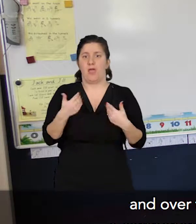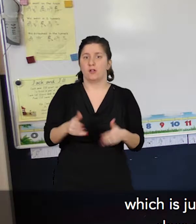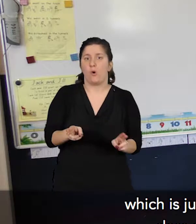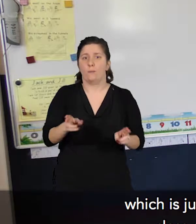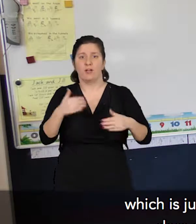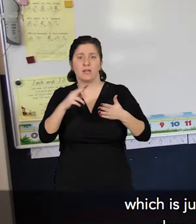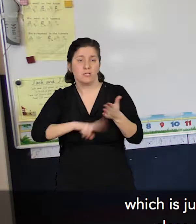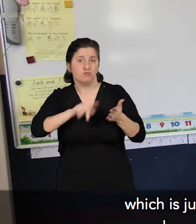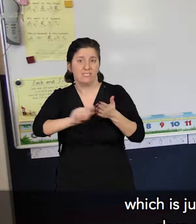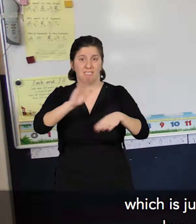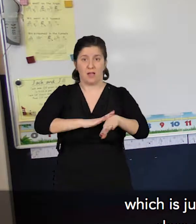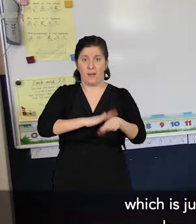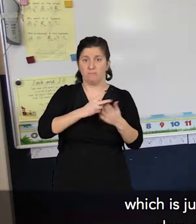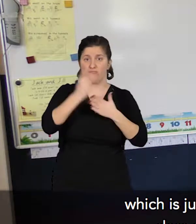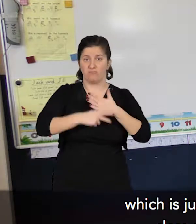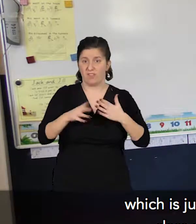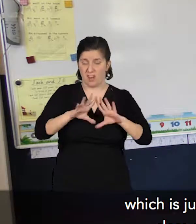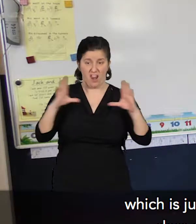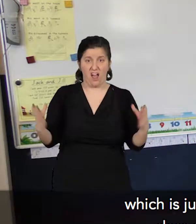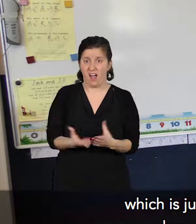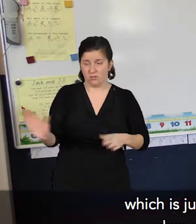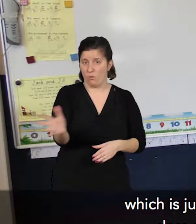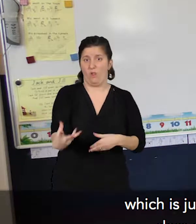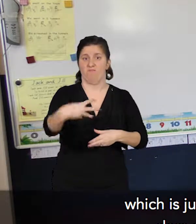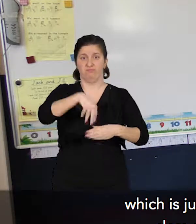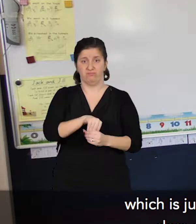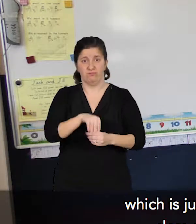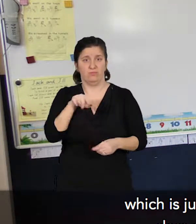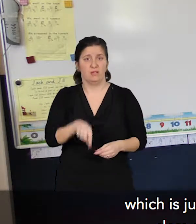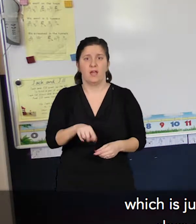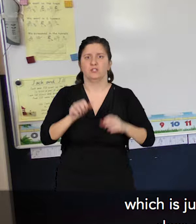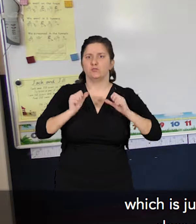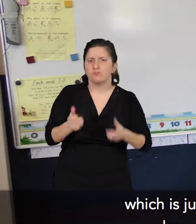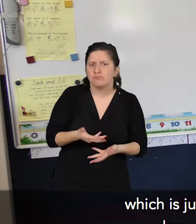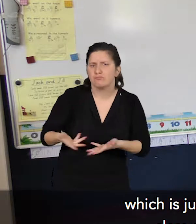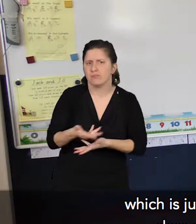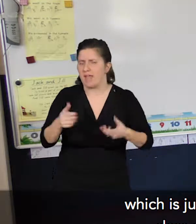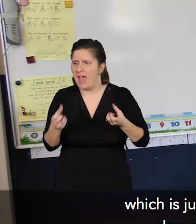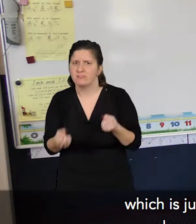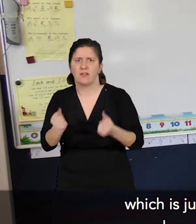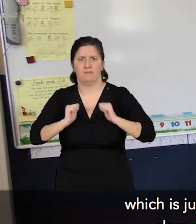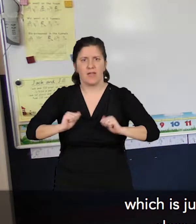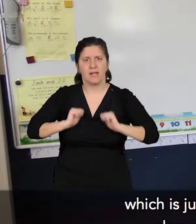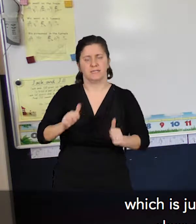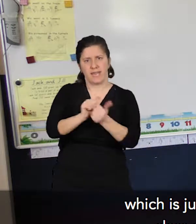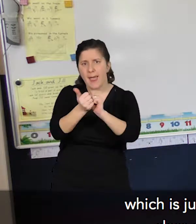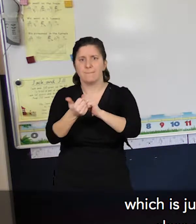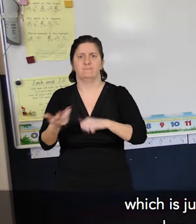Language, which is just part of our normal literacy program as class and independent and practice